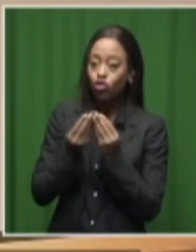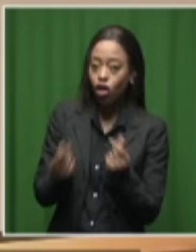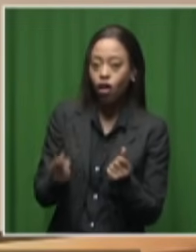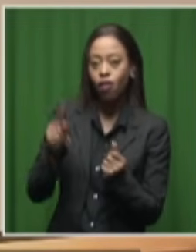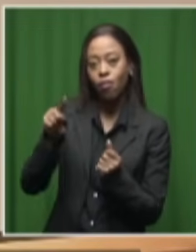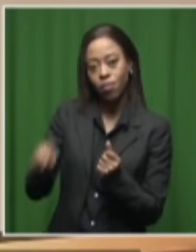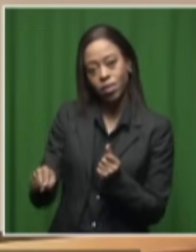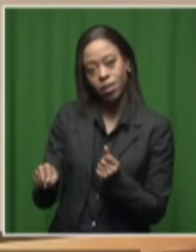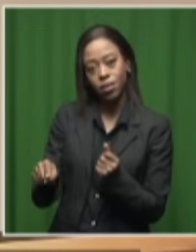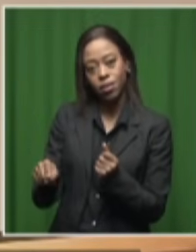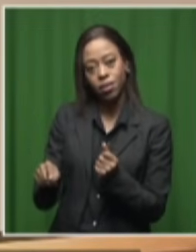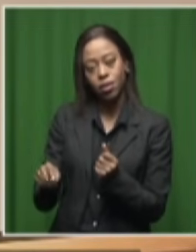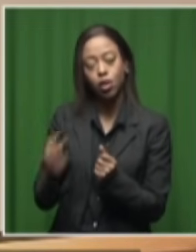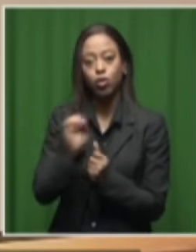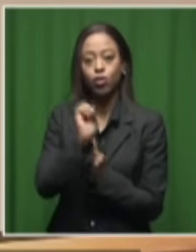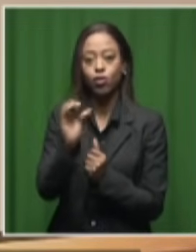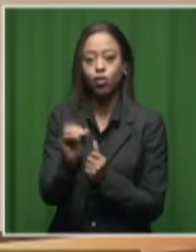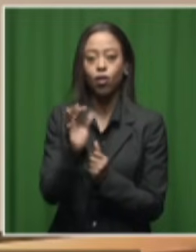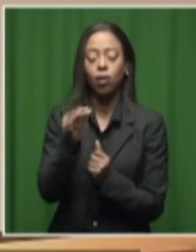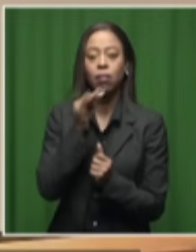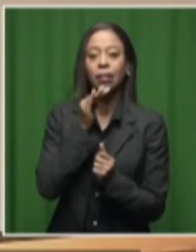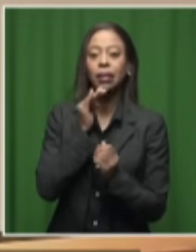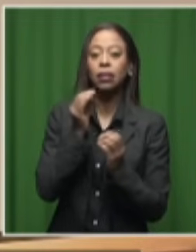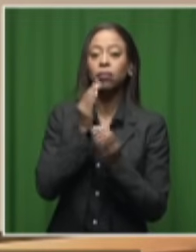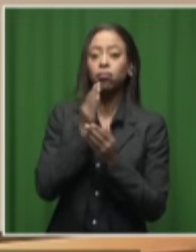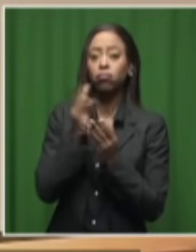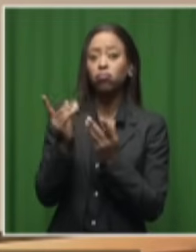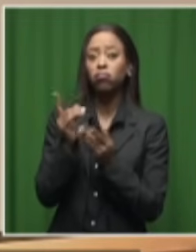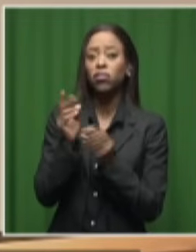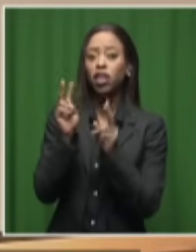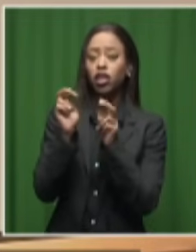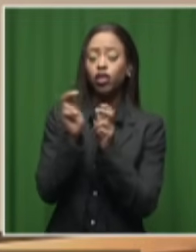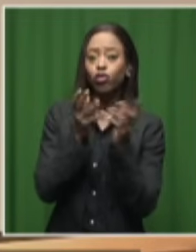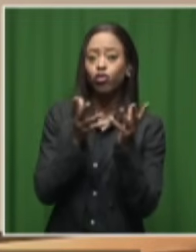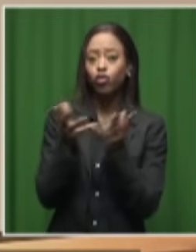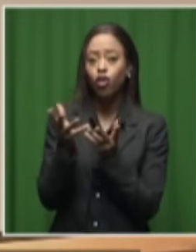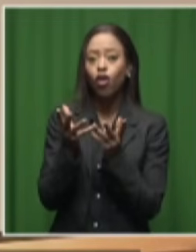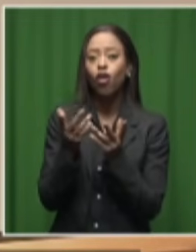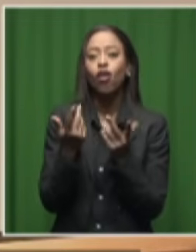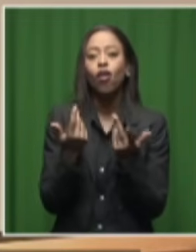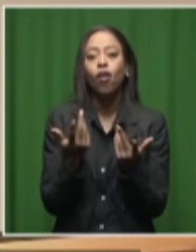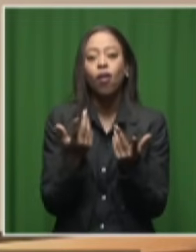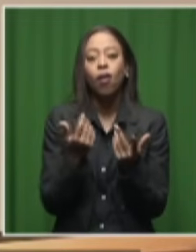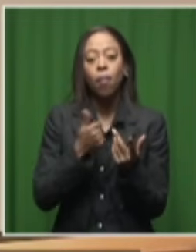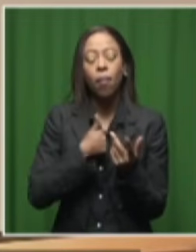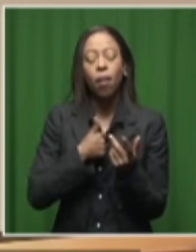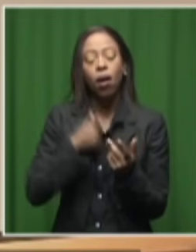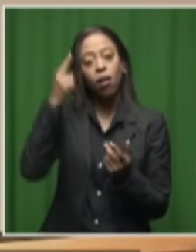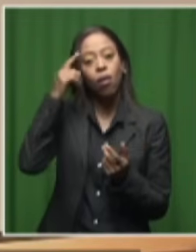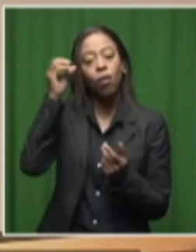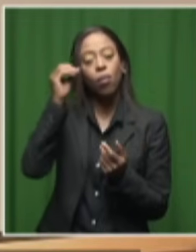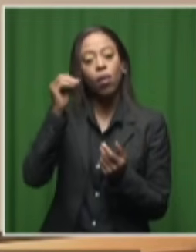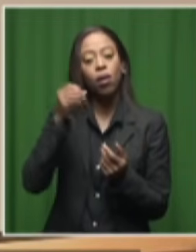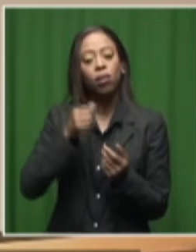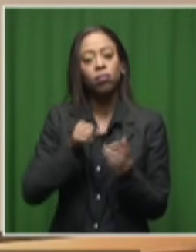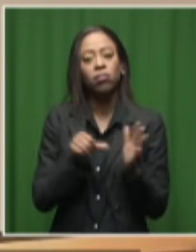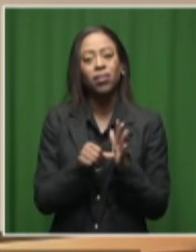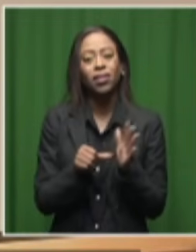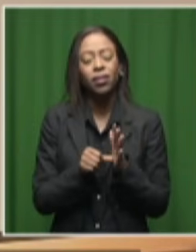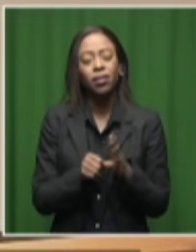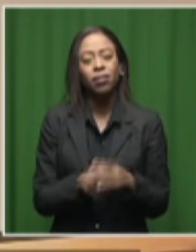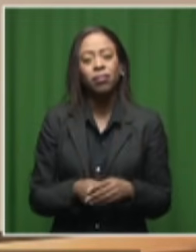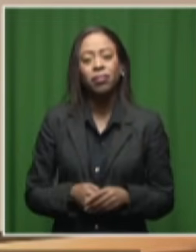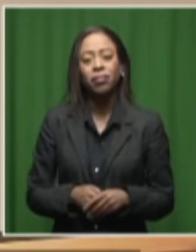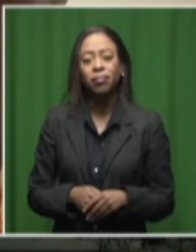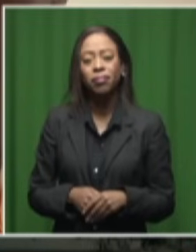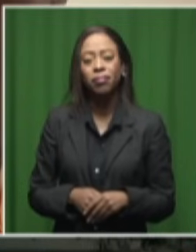to. So a couple of those issues, in my view, are quite critical. And